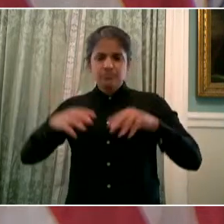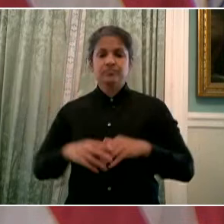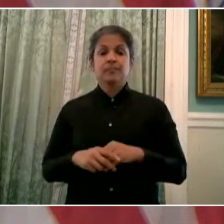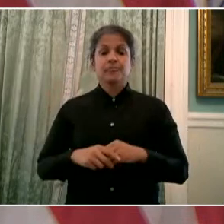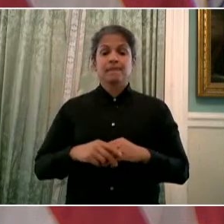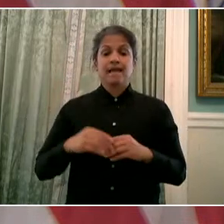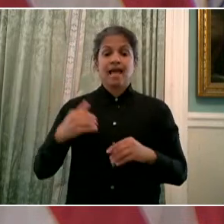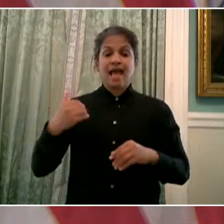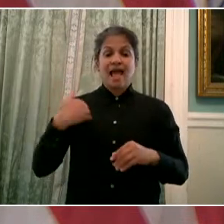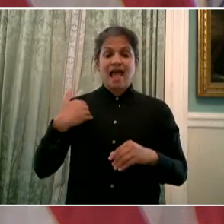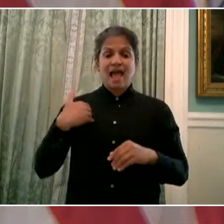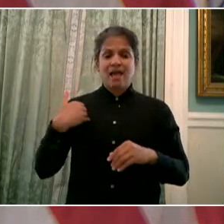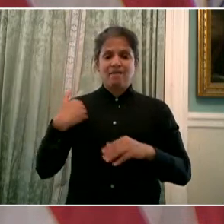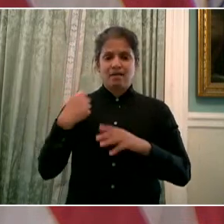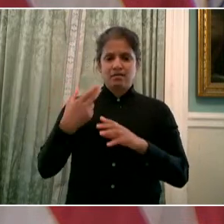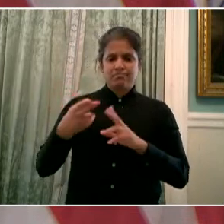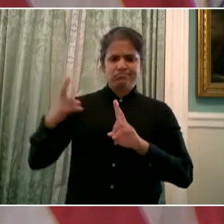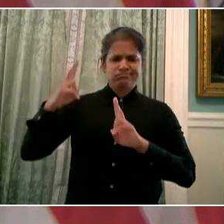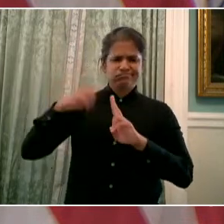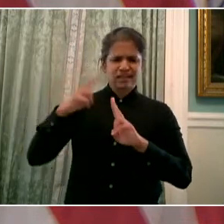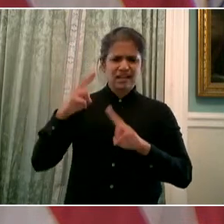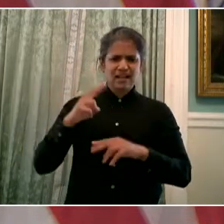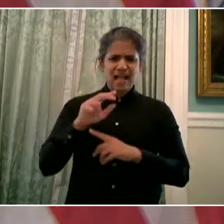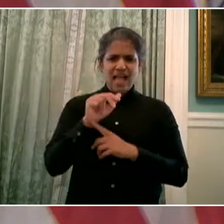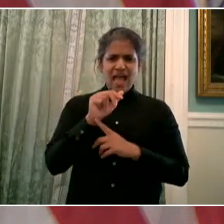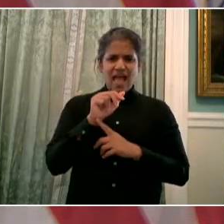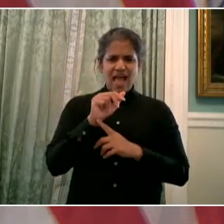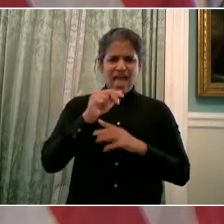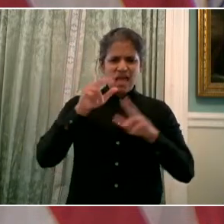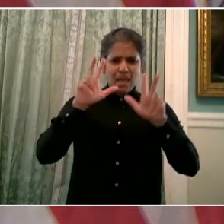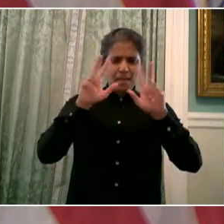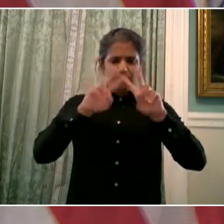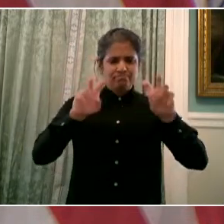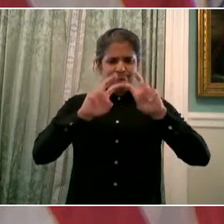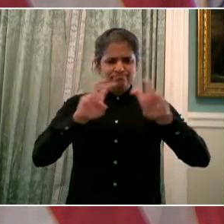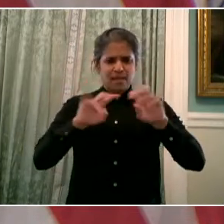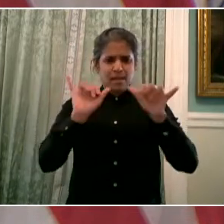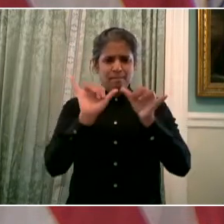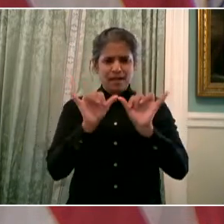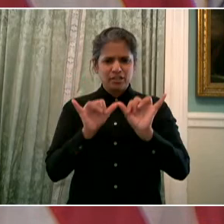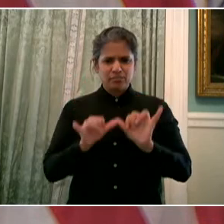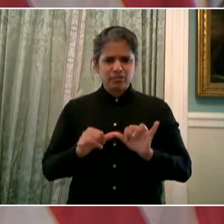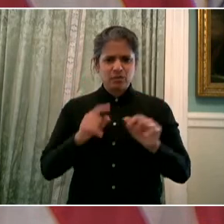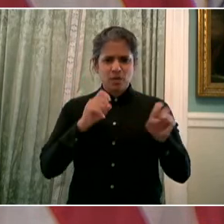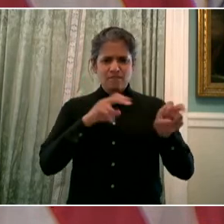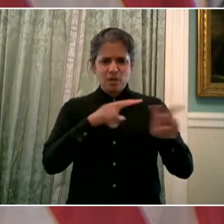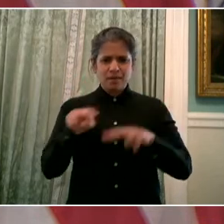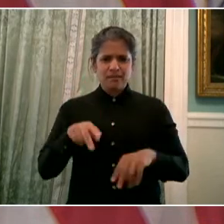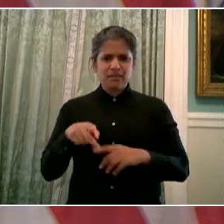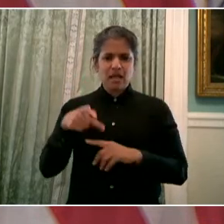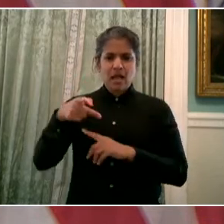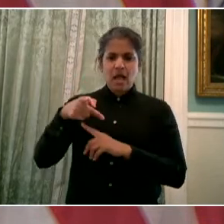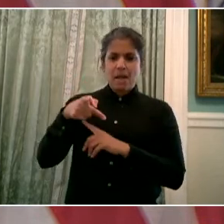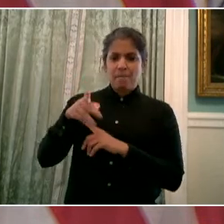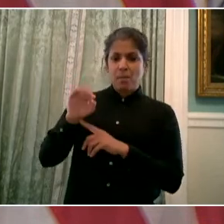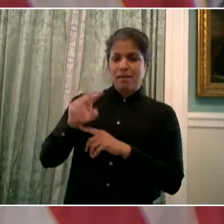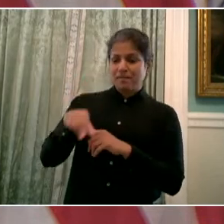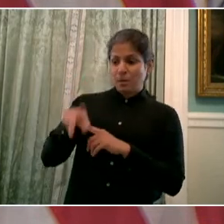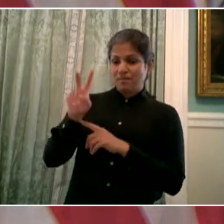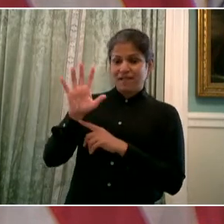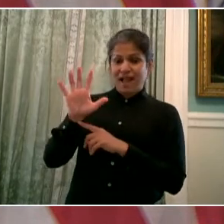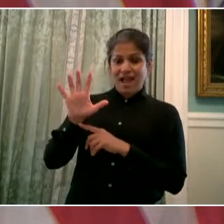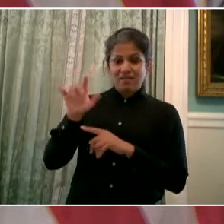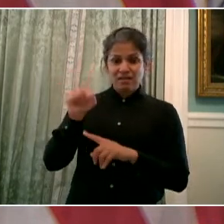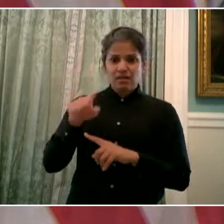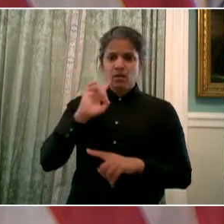the harmful toxic pollutant I think we've all experienced at a much higher magnitude for the last couple of days, something that we monitor